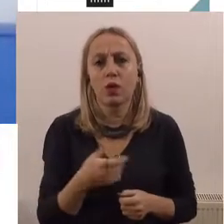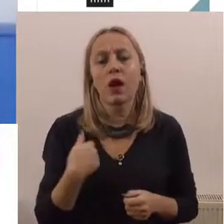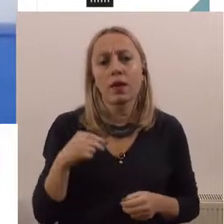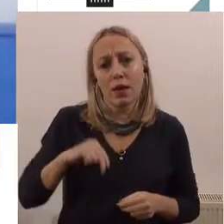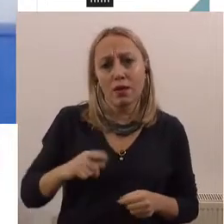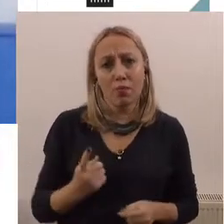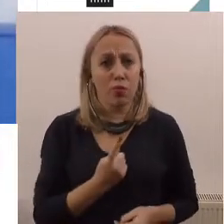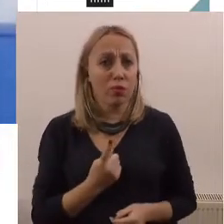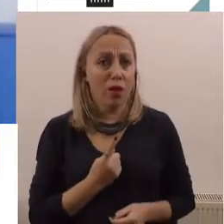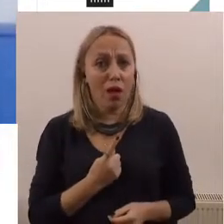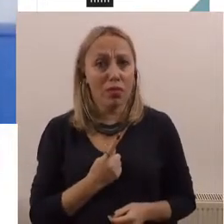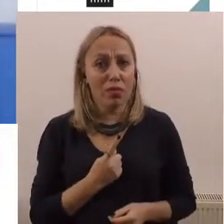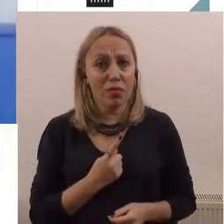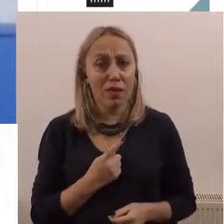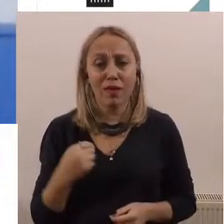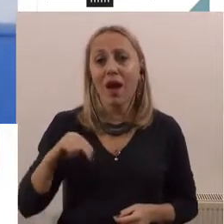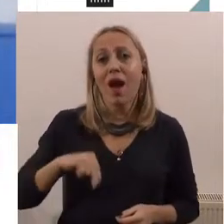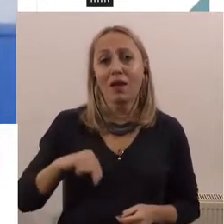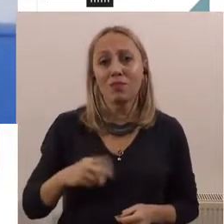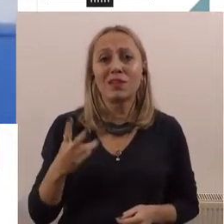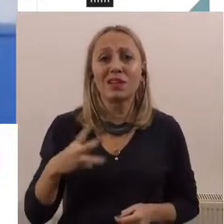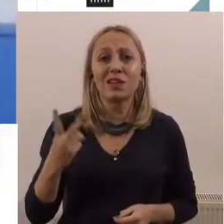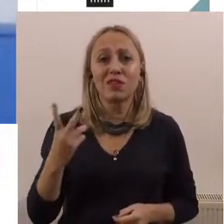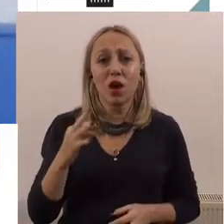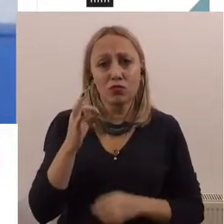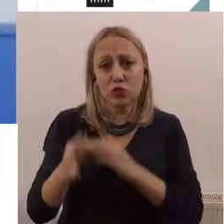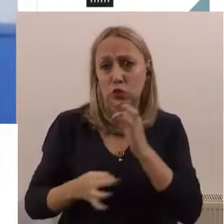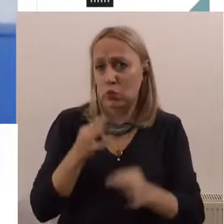I'm alone, but I work 32 hours.